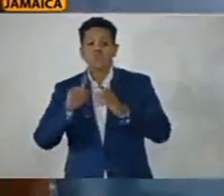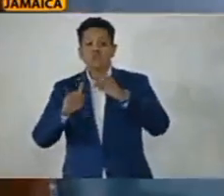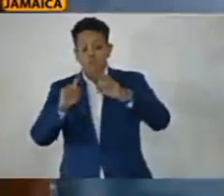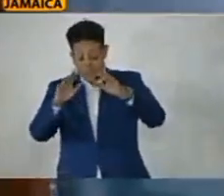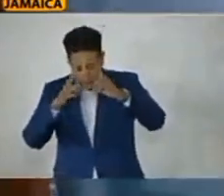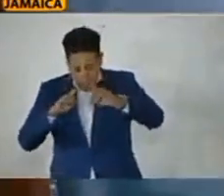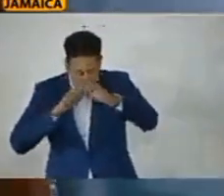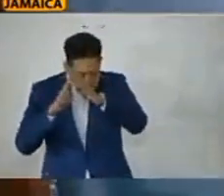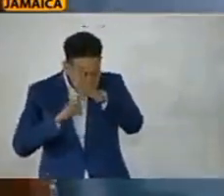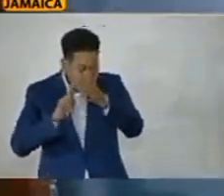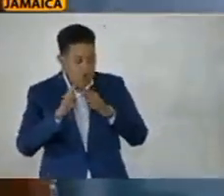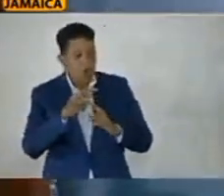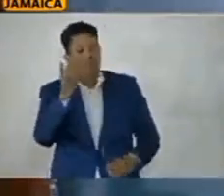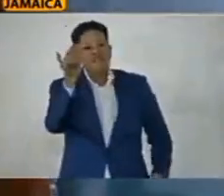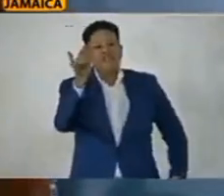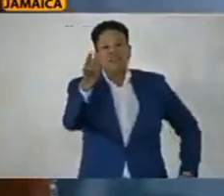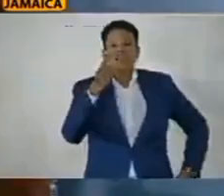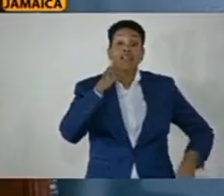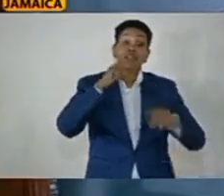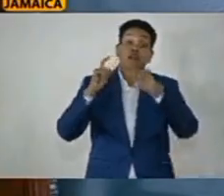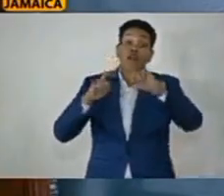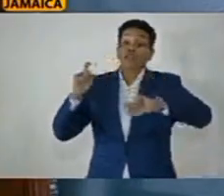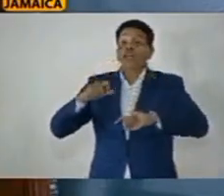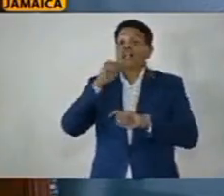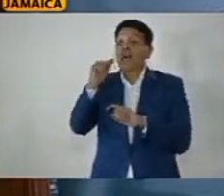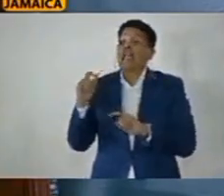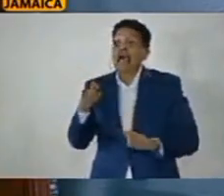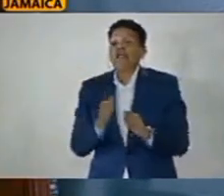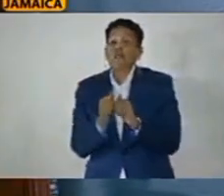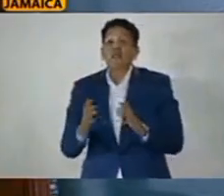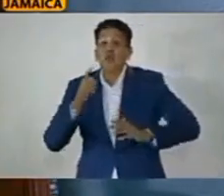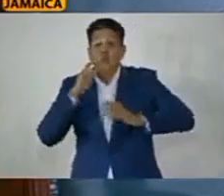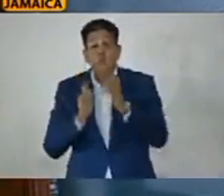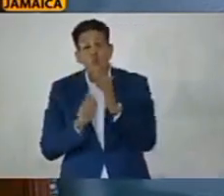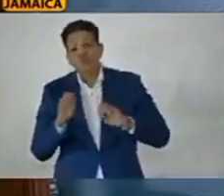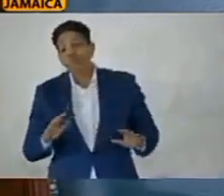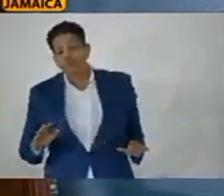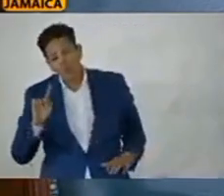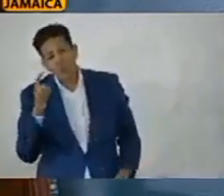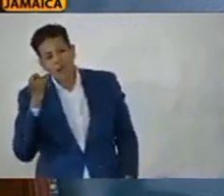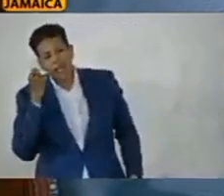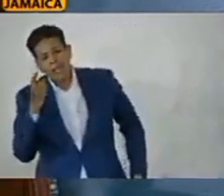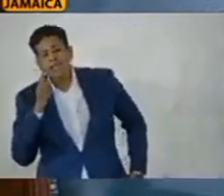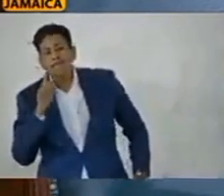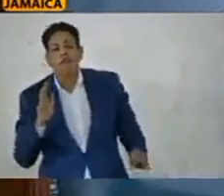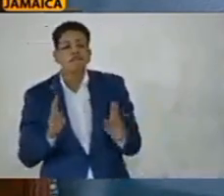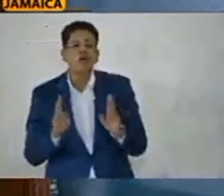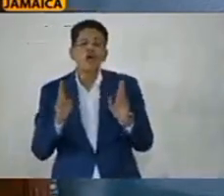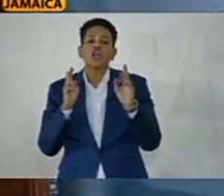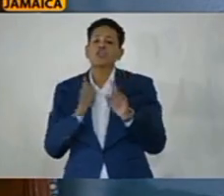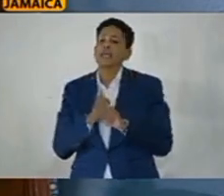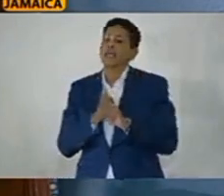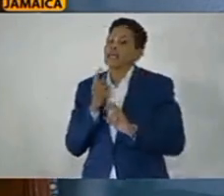Standing Order 15. A question shall not be asked without notice unless it is of an